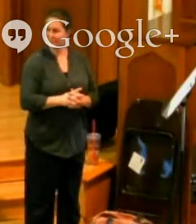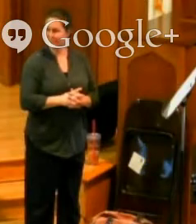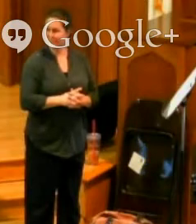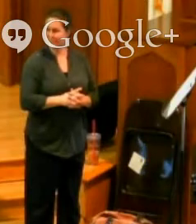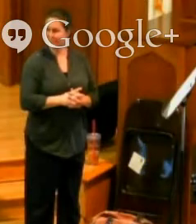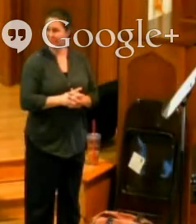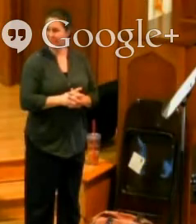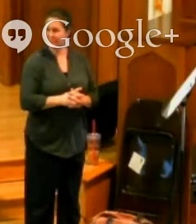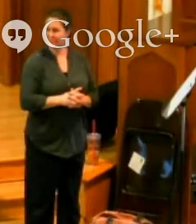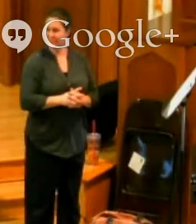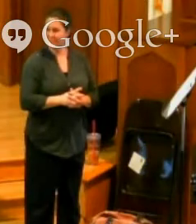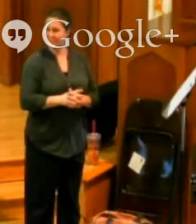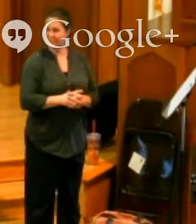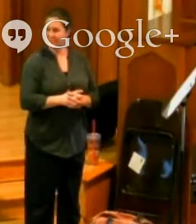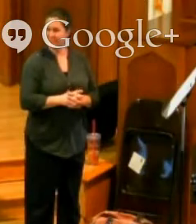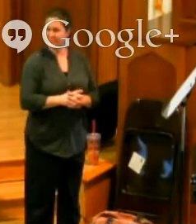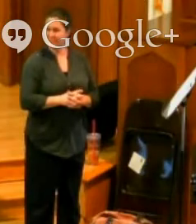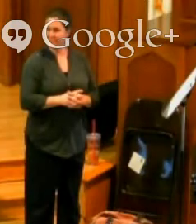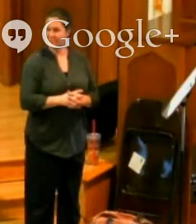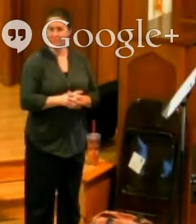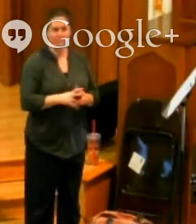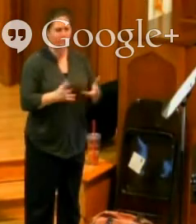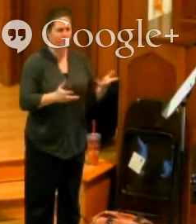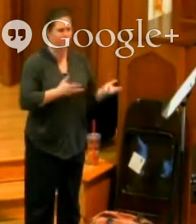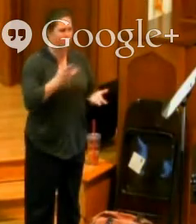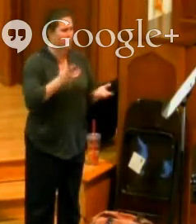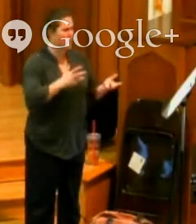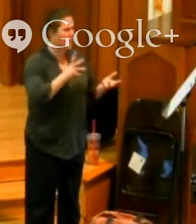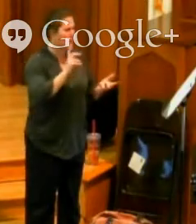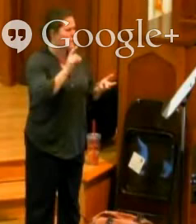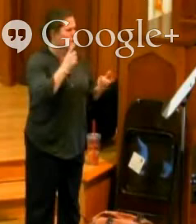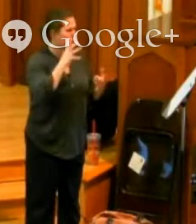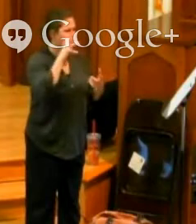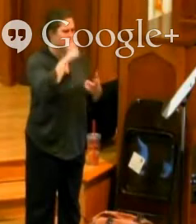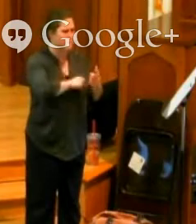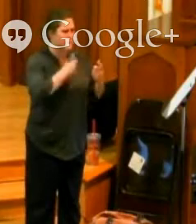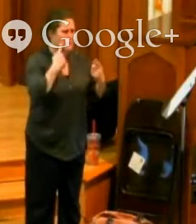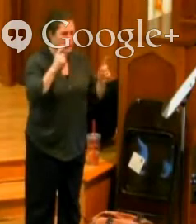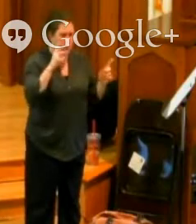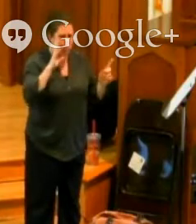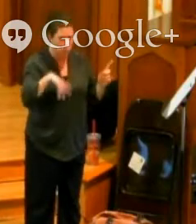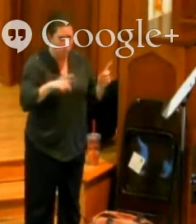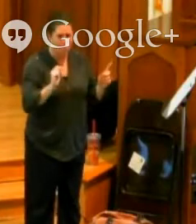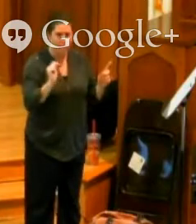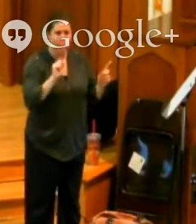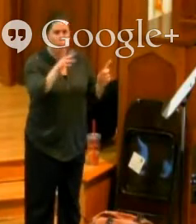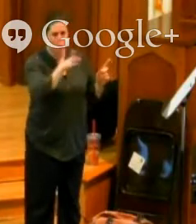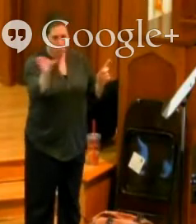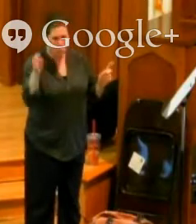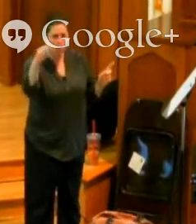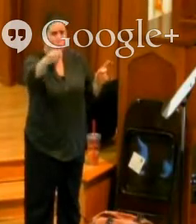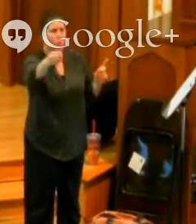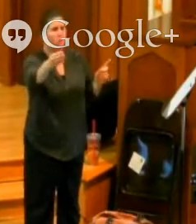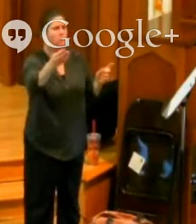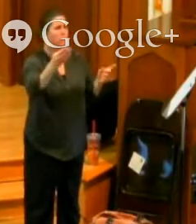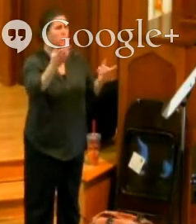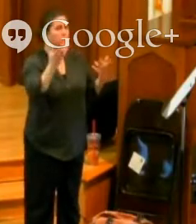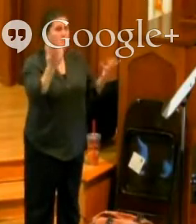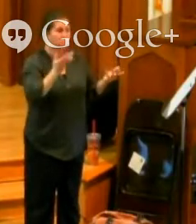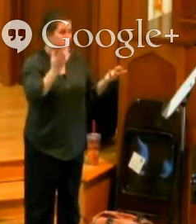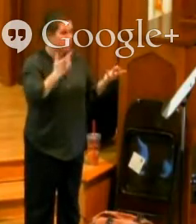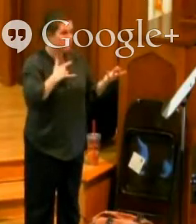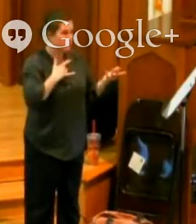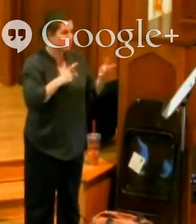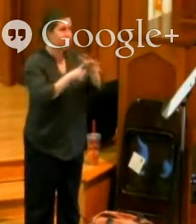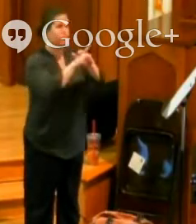And did I miss any announcements? I hope everybody knows where the bathrooms are down the hall if you need it. If you ever need anything, please